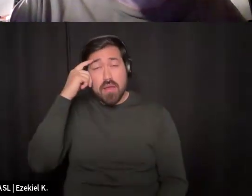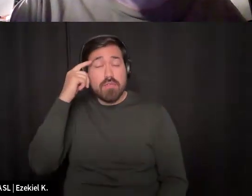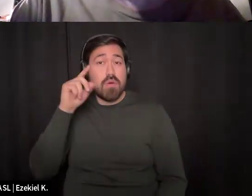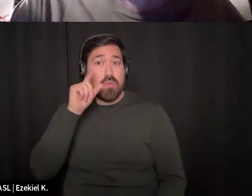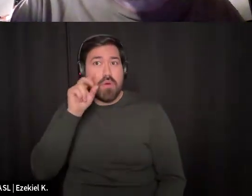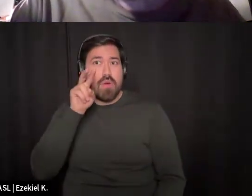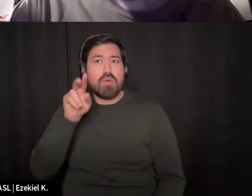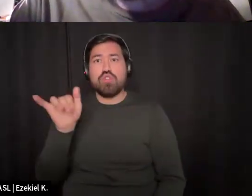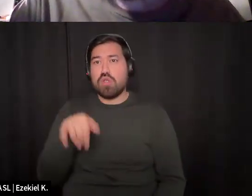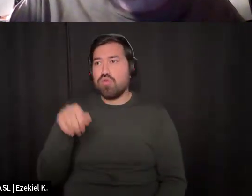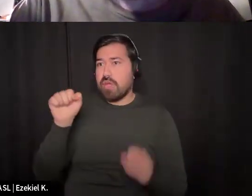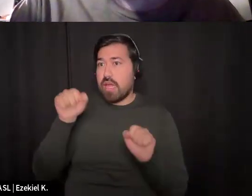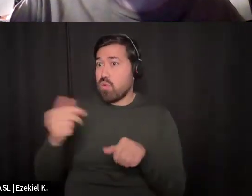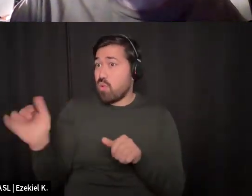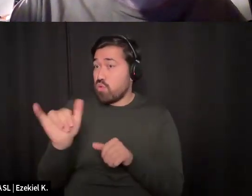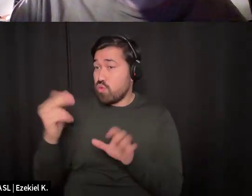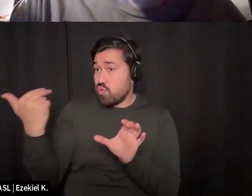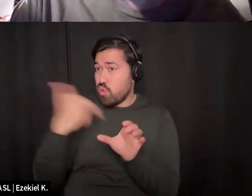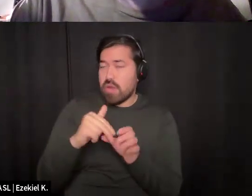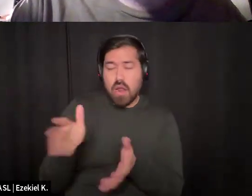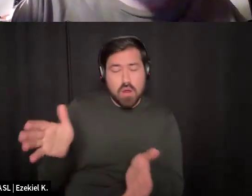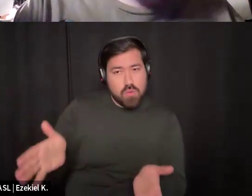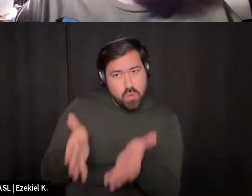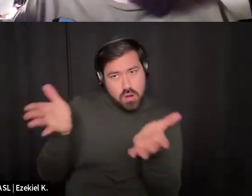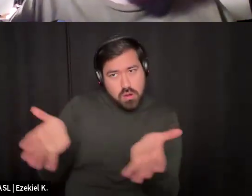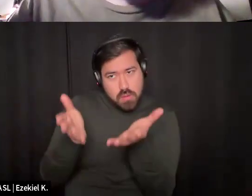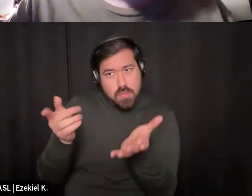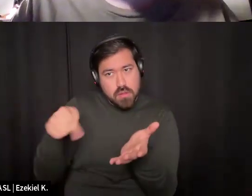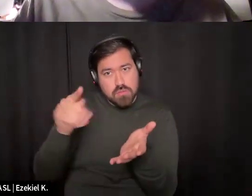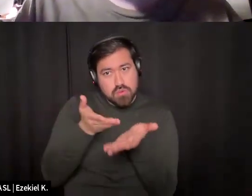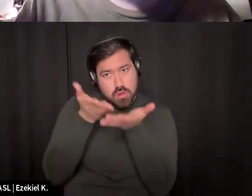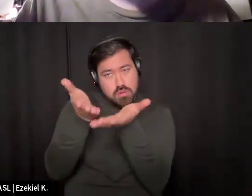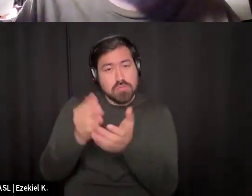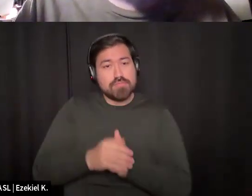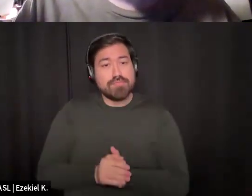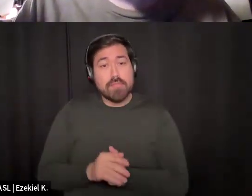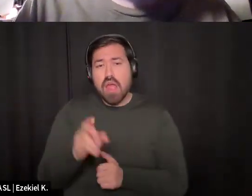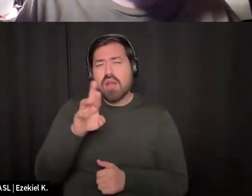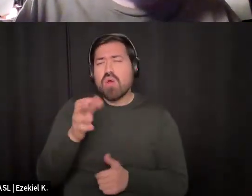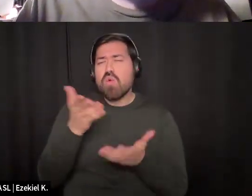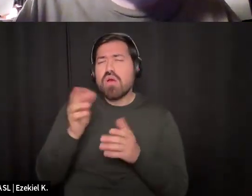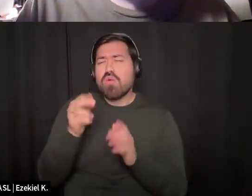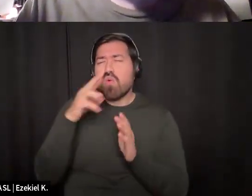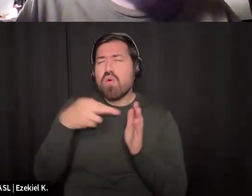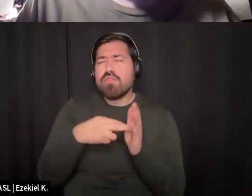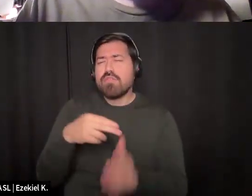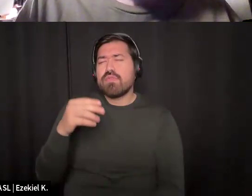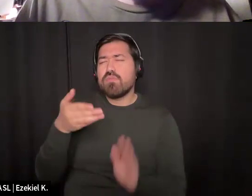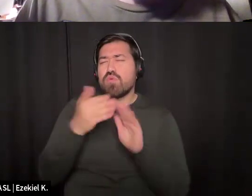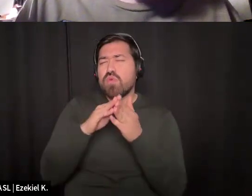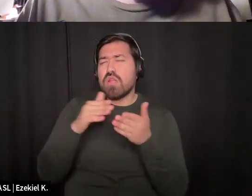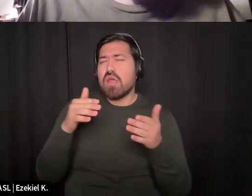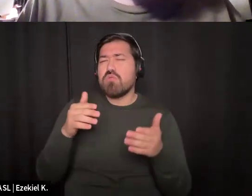out. Highly recommend that. How about you, Eric? Community, what role does community play for you in mindful birding?